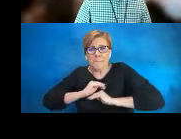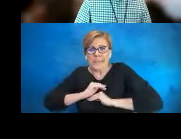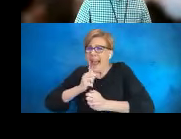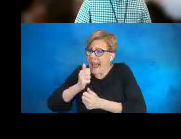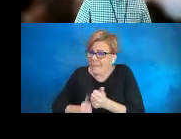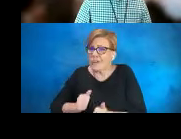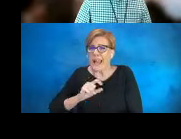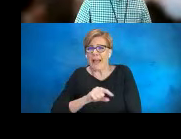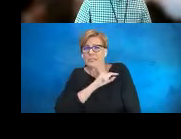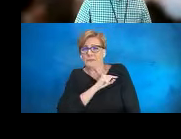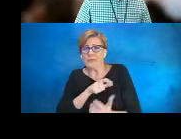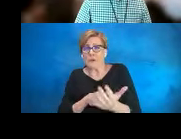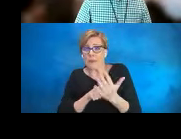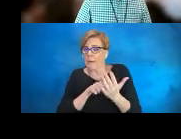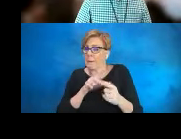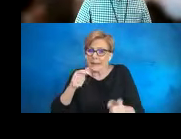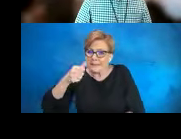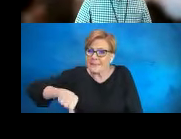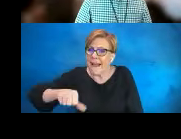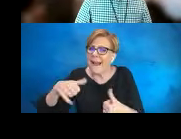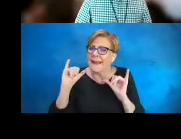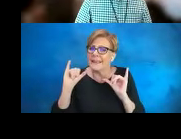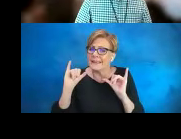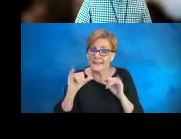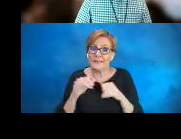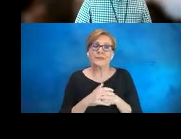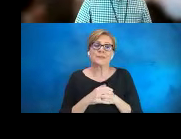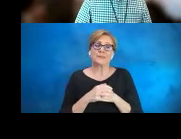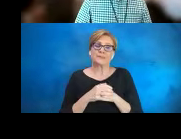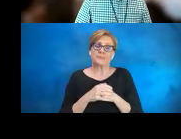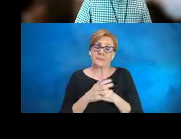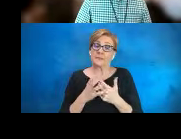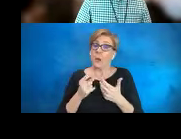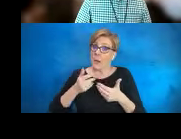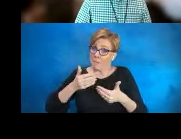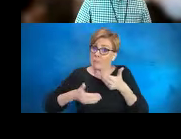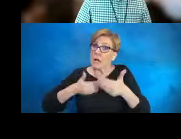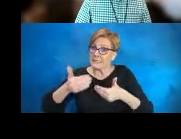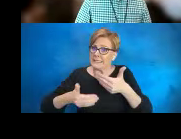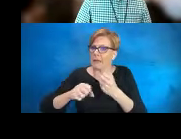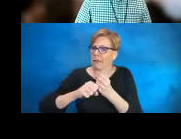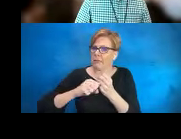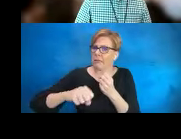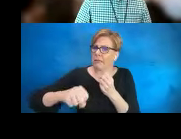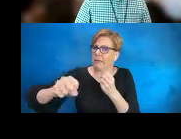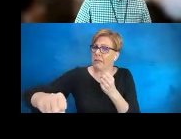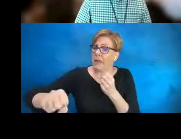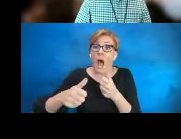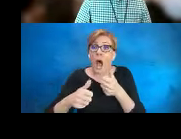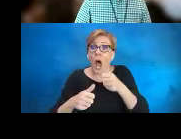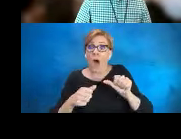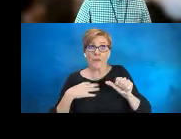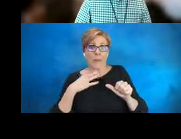denied. So while in some cases processing took longer, and others, applications would be turned around very quickly